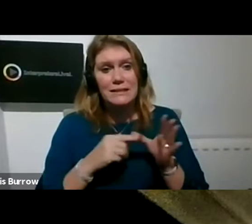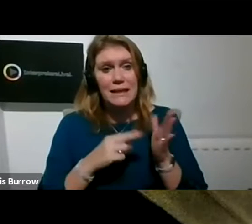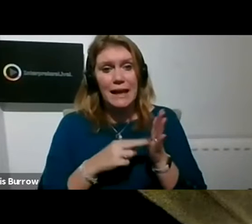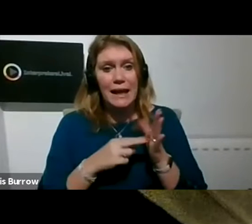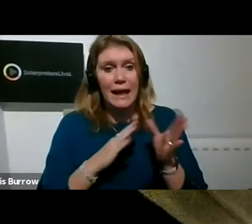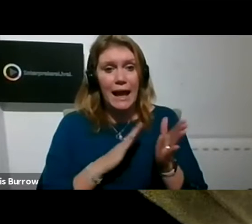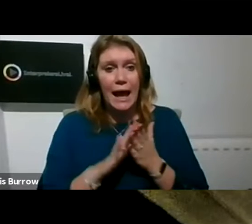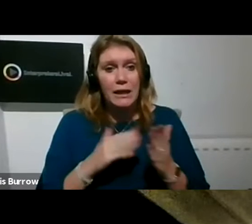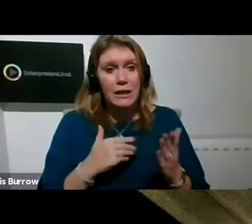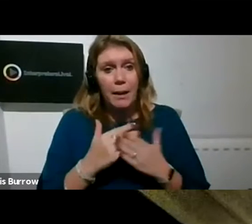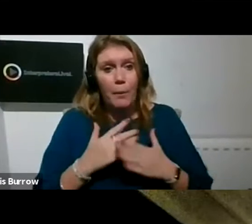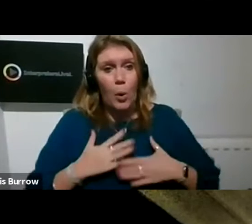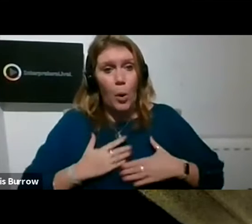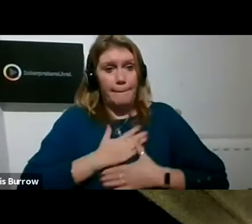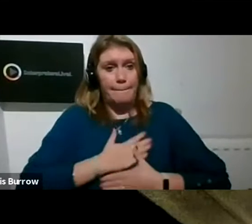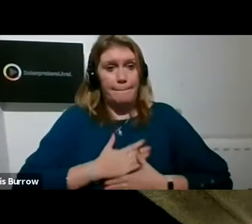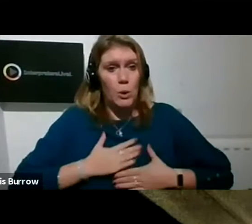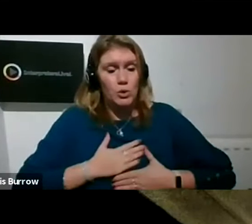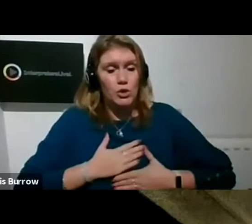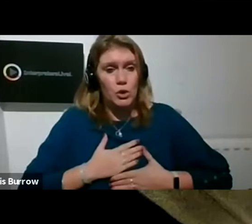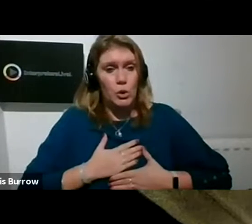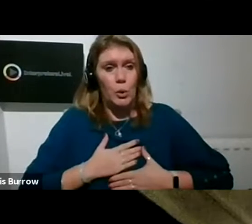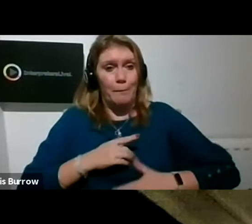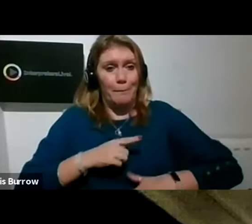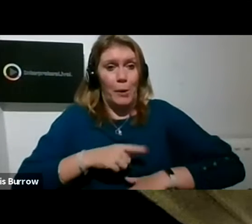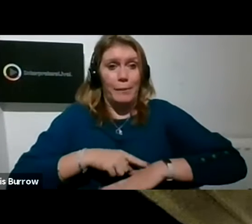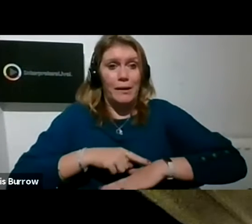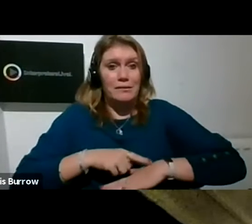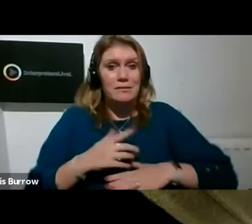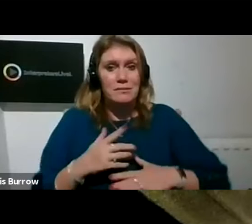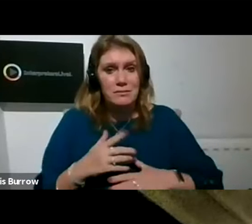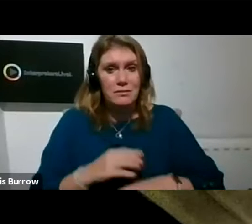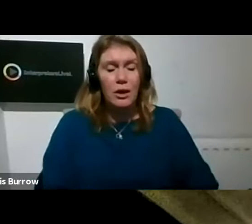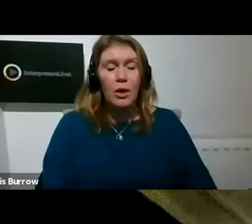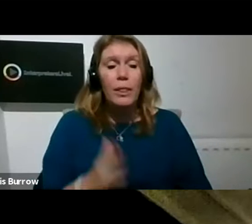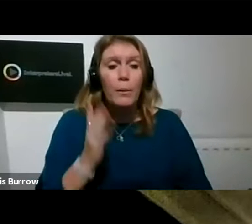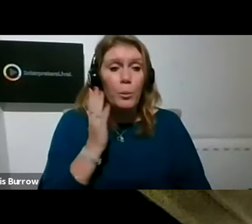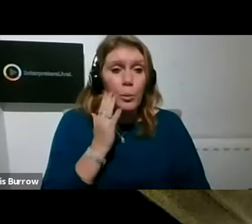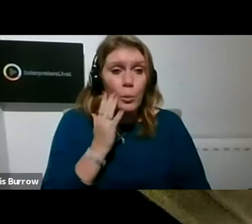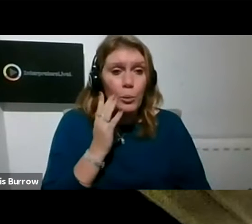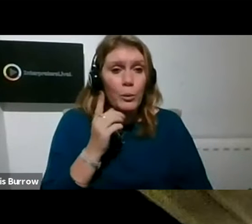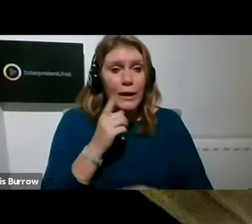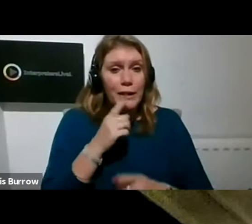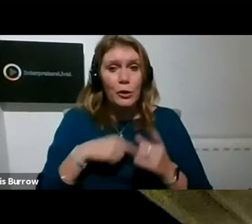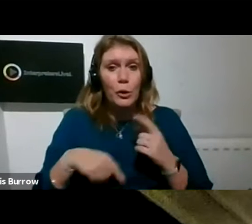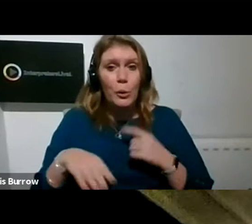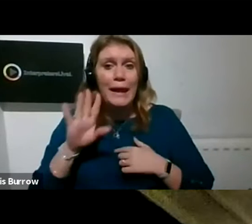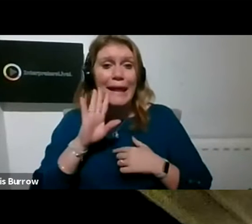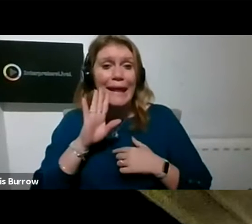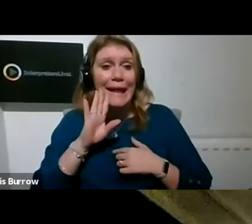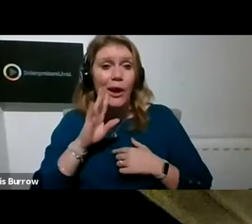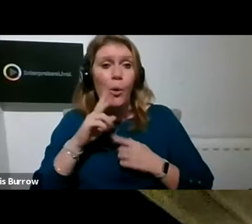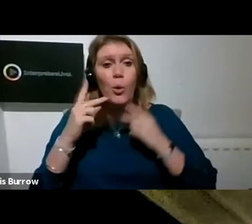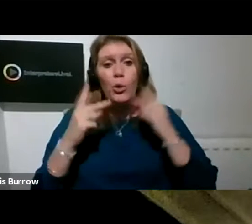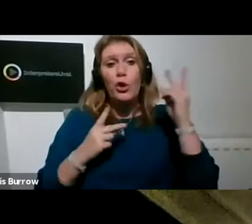more emotional moments. Um, and then when you hear all of the chorus of